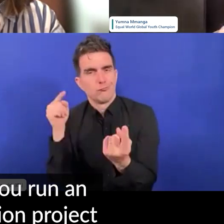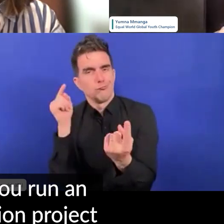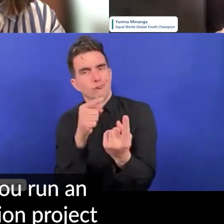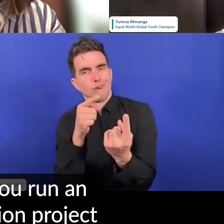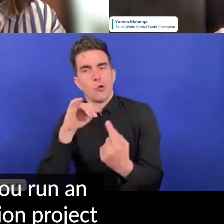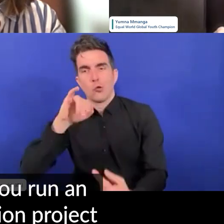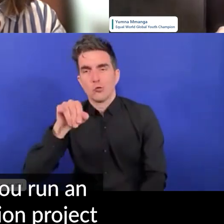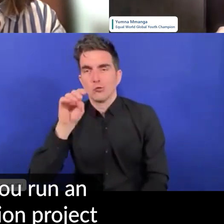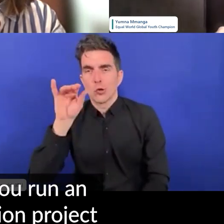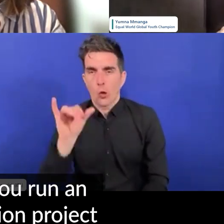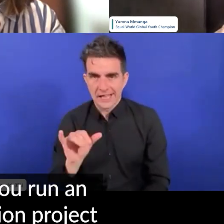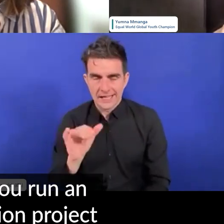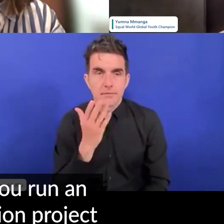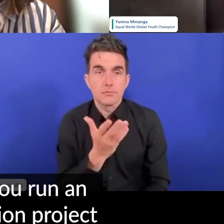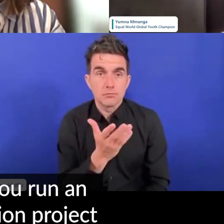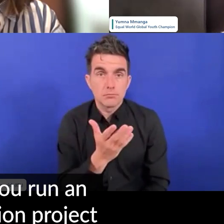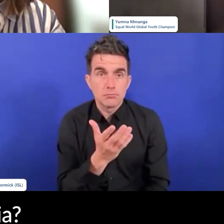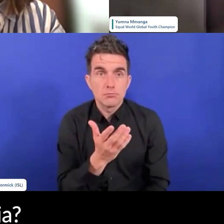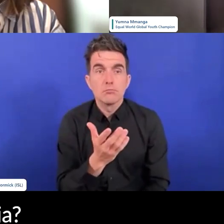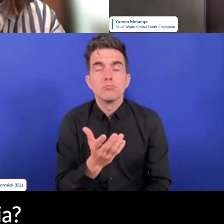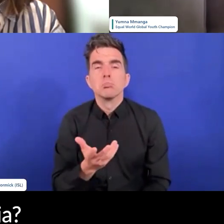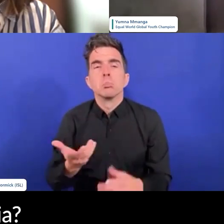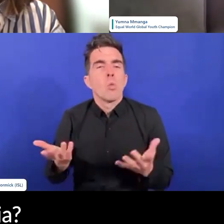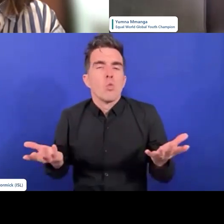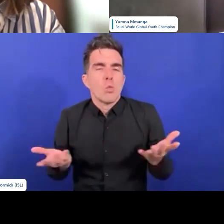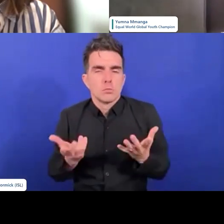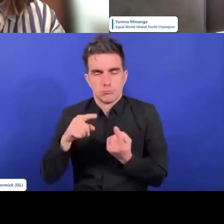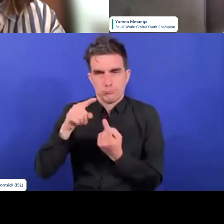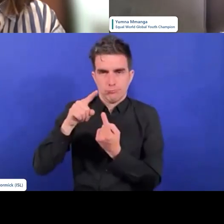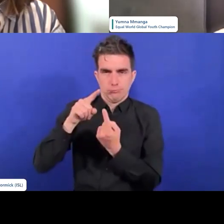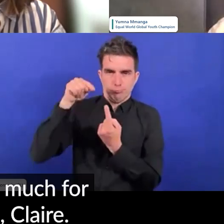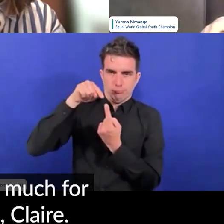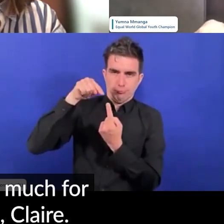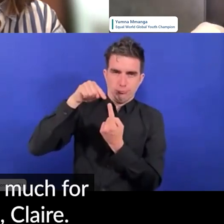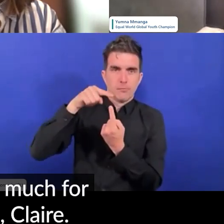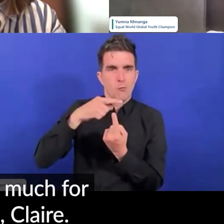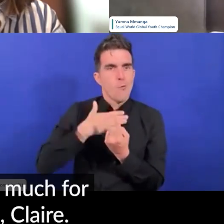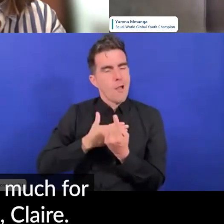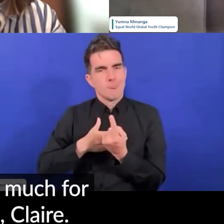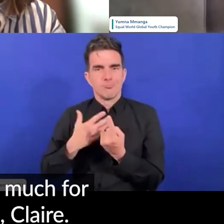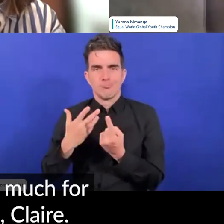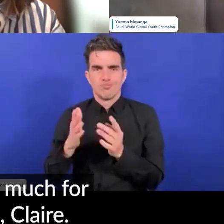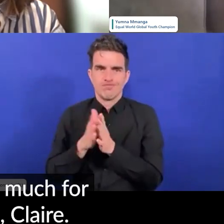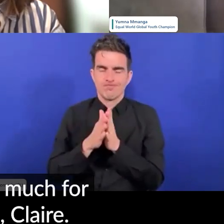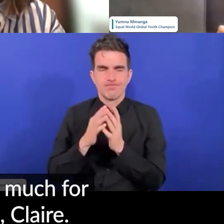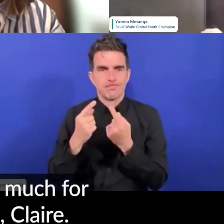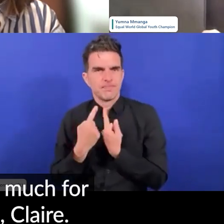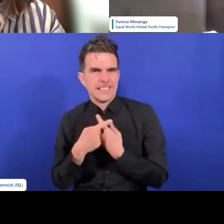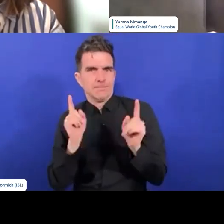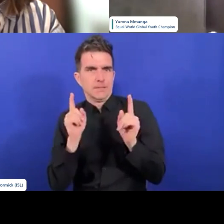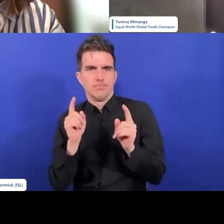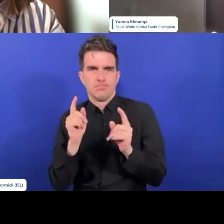time you run an inclusive education project in Nigeria? Thank you very much for that question,